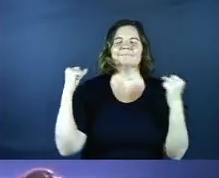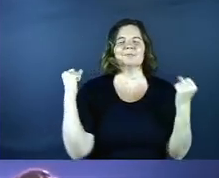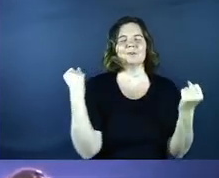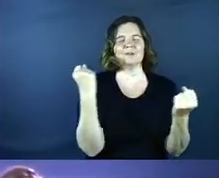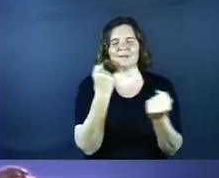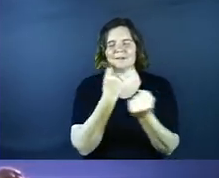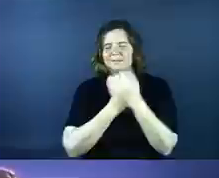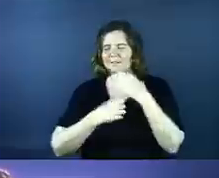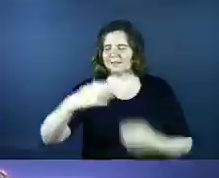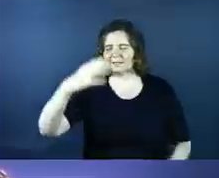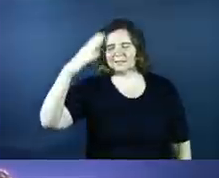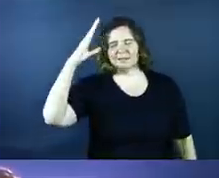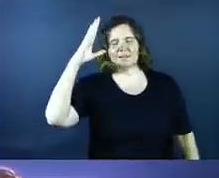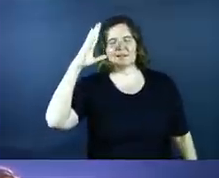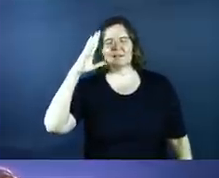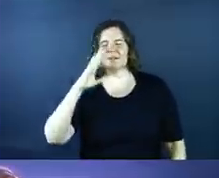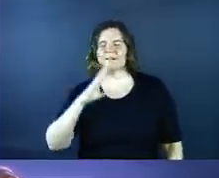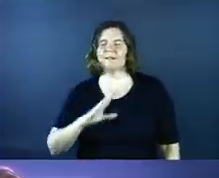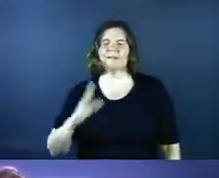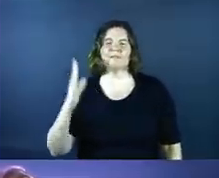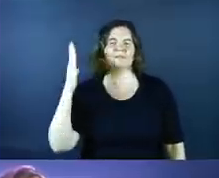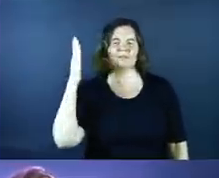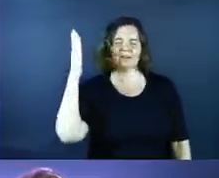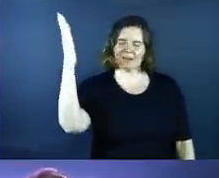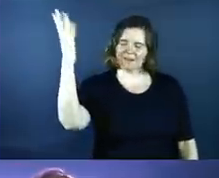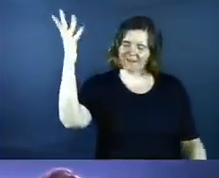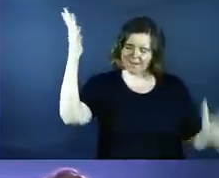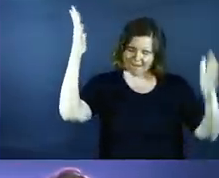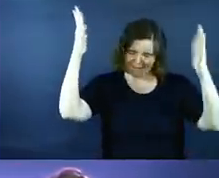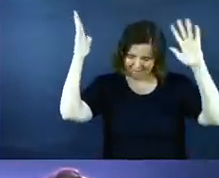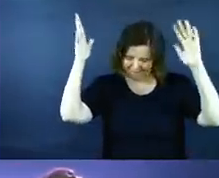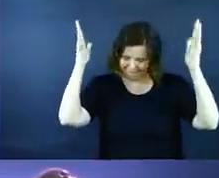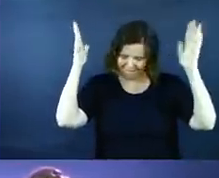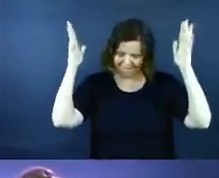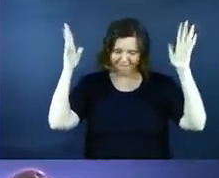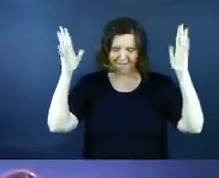never-ending, reckless love of